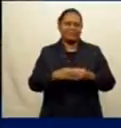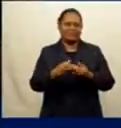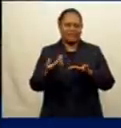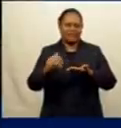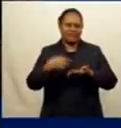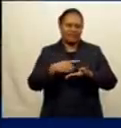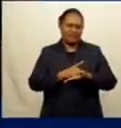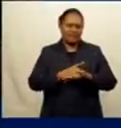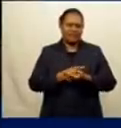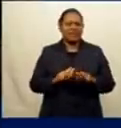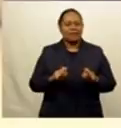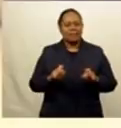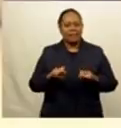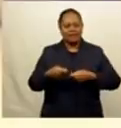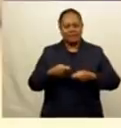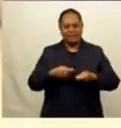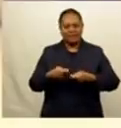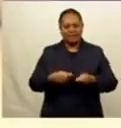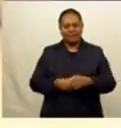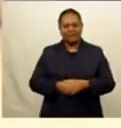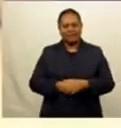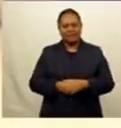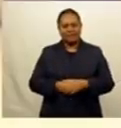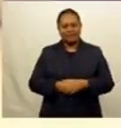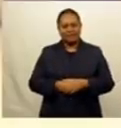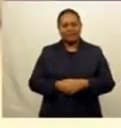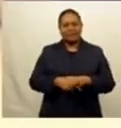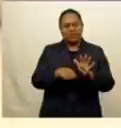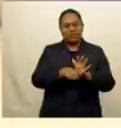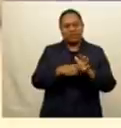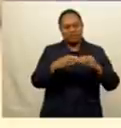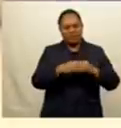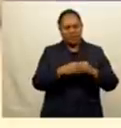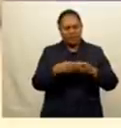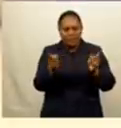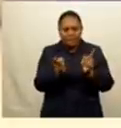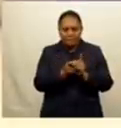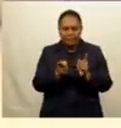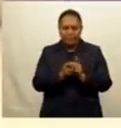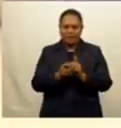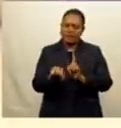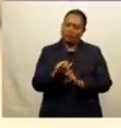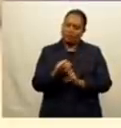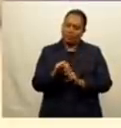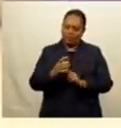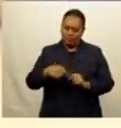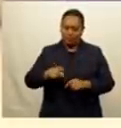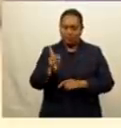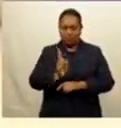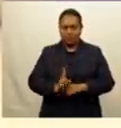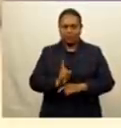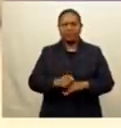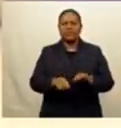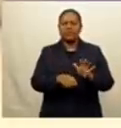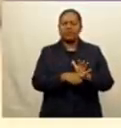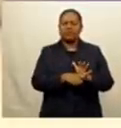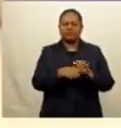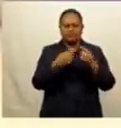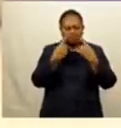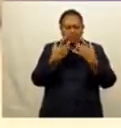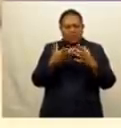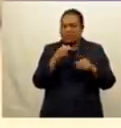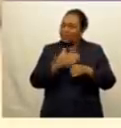latest figures from the money market. The Reserve Bank of Australia policy meeting has become the key event of the day, although the central bank is not expected to